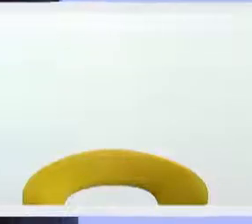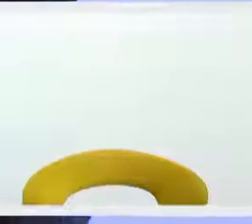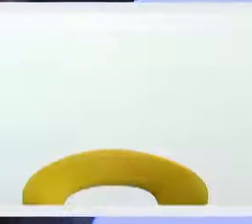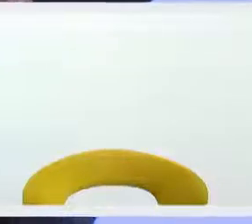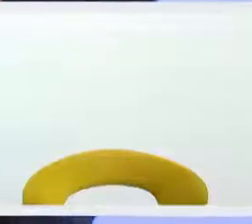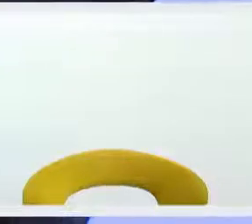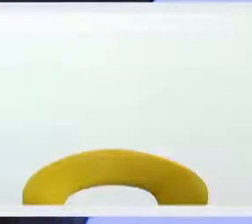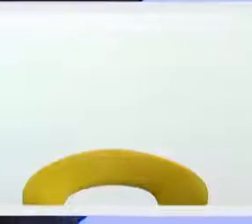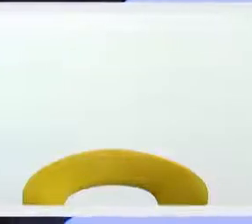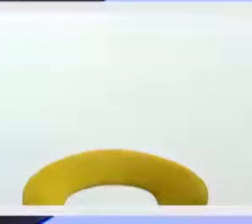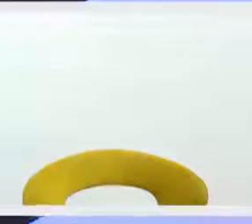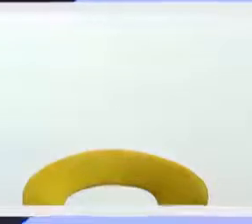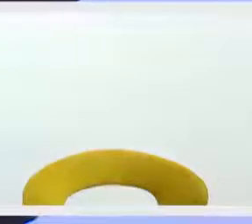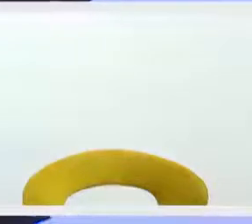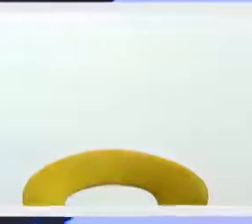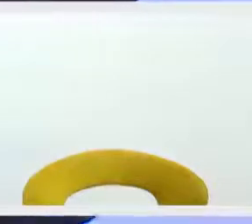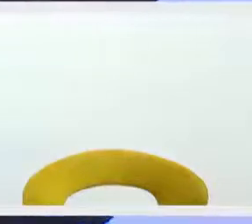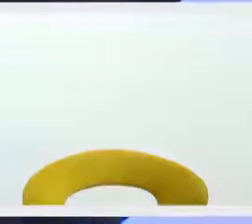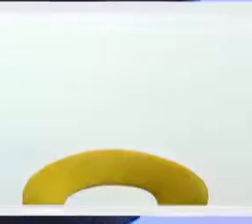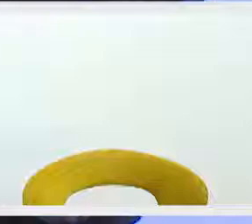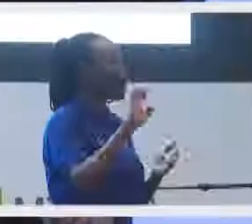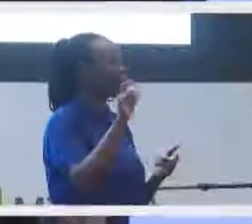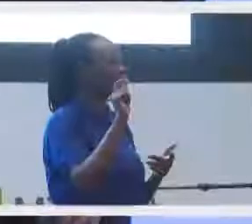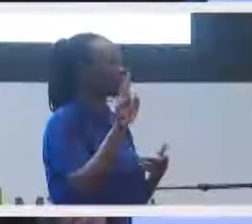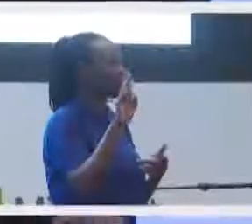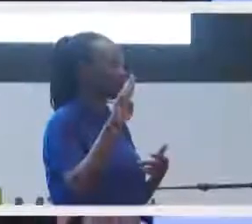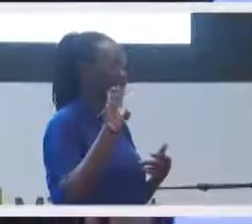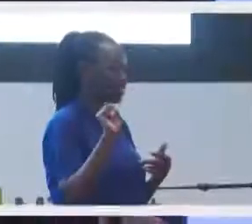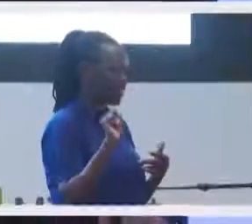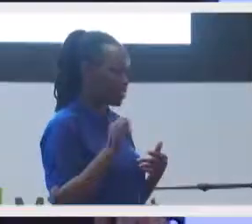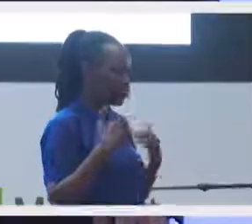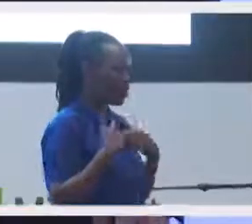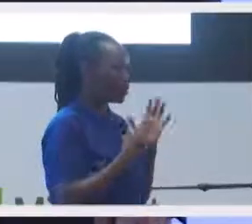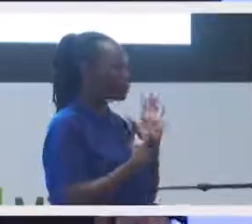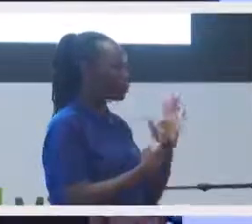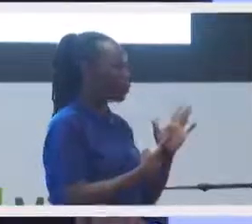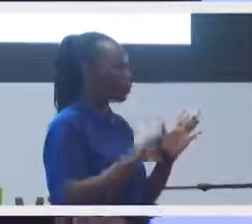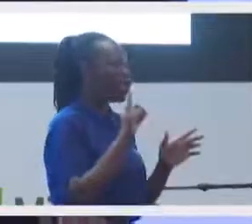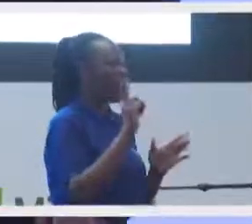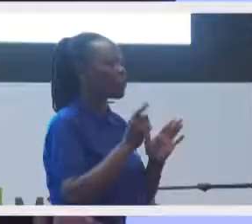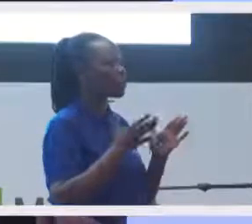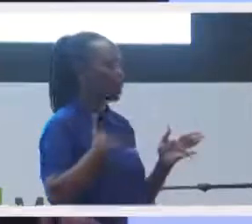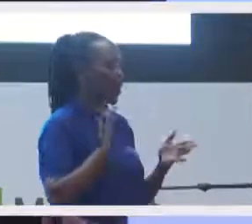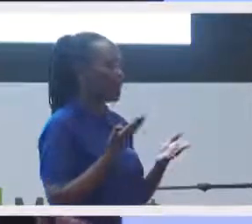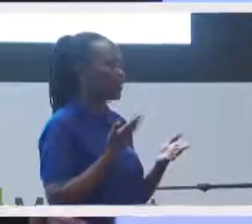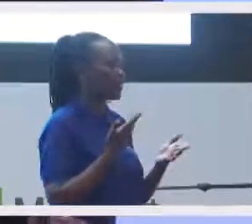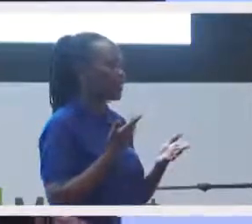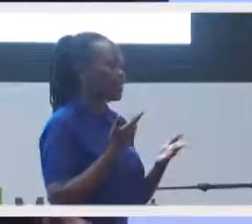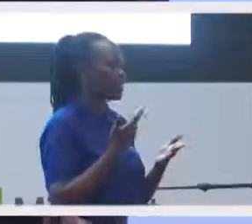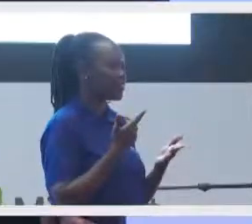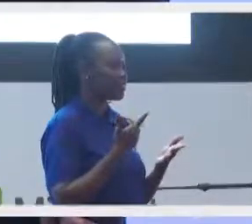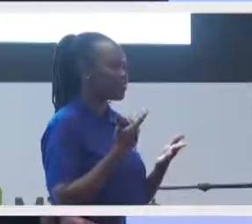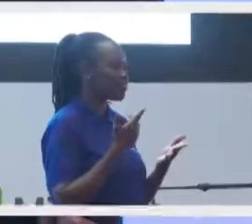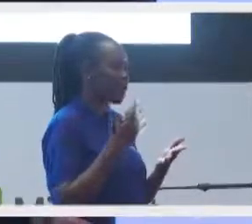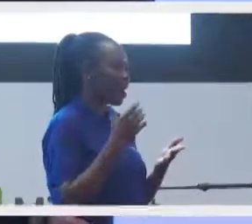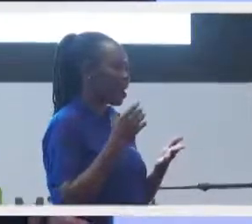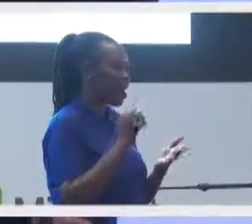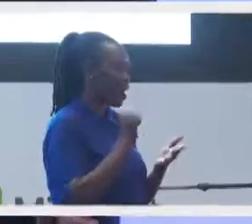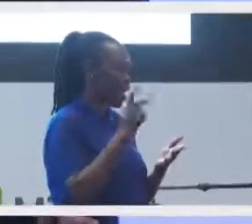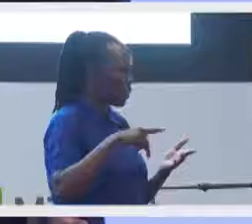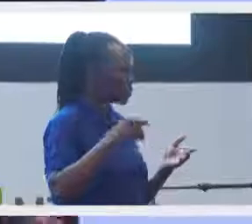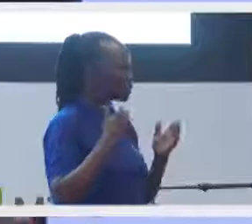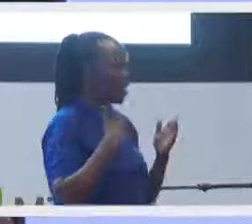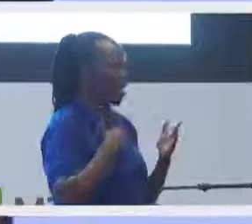There are a couple of other helpful features we wanted to highlight. One of my favorite features personally is that we combined the power of